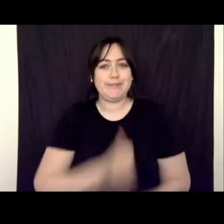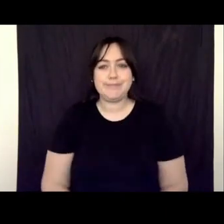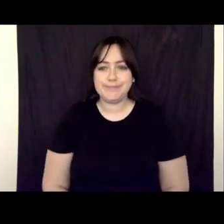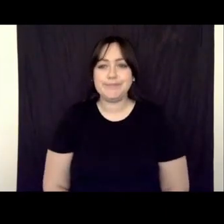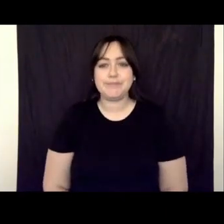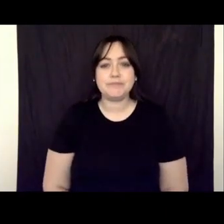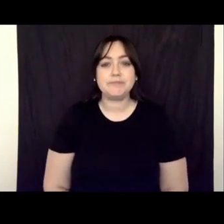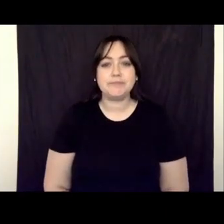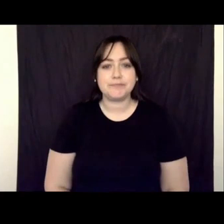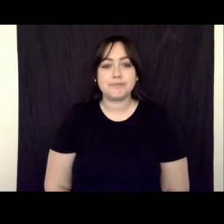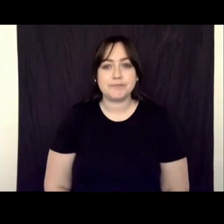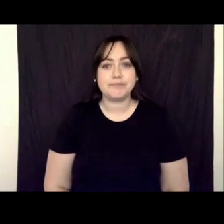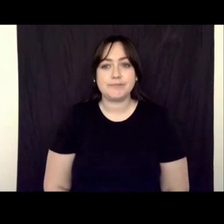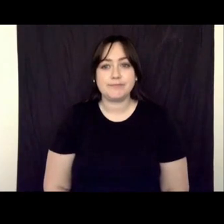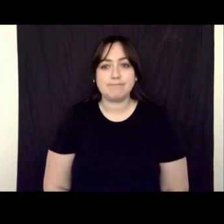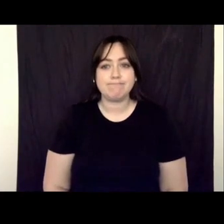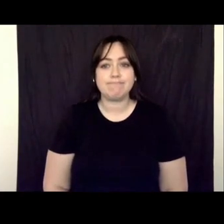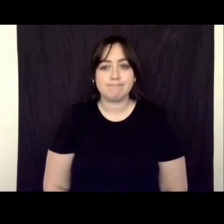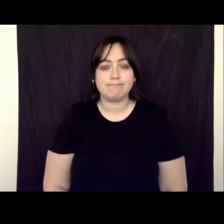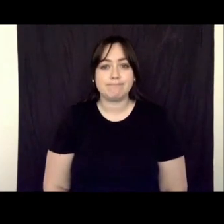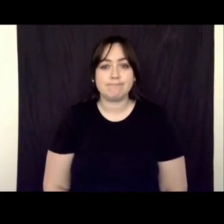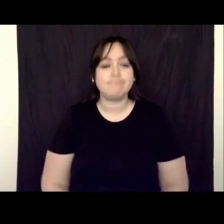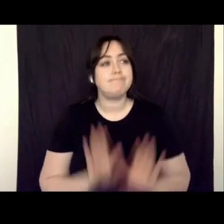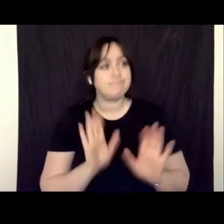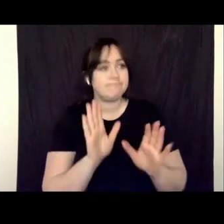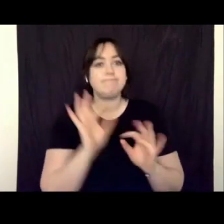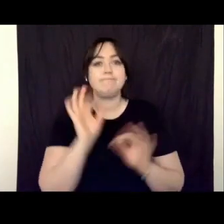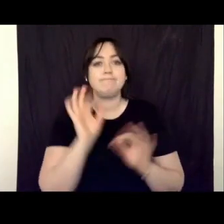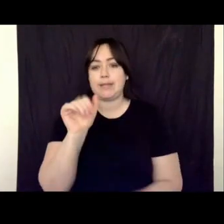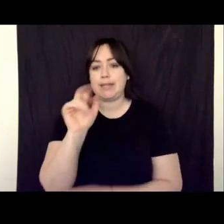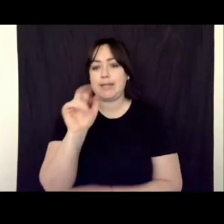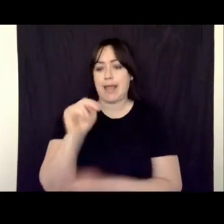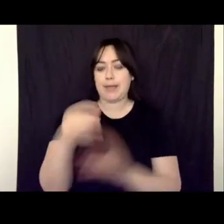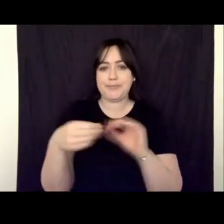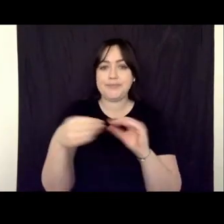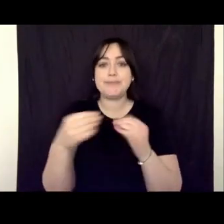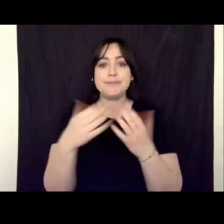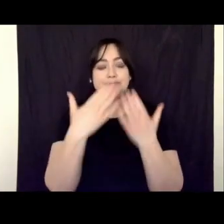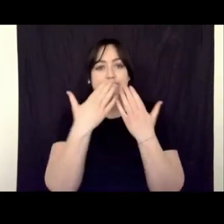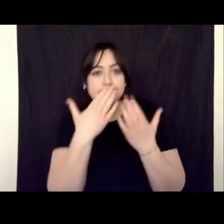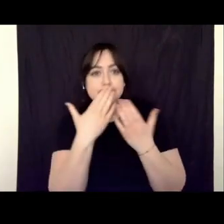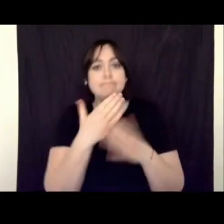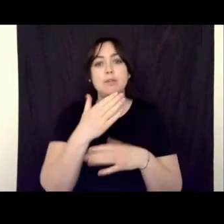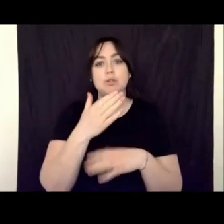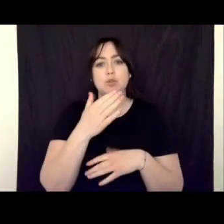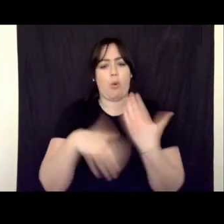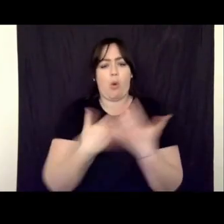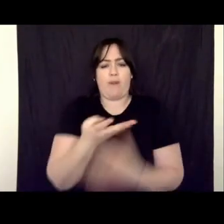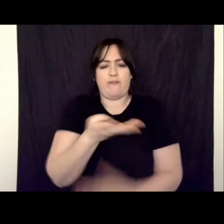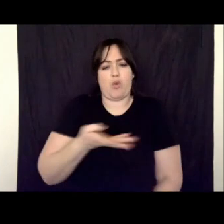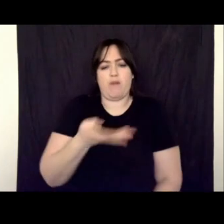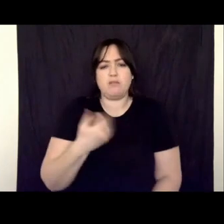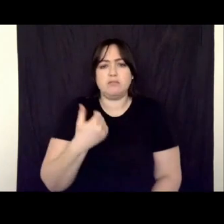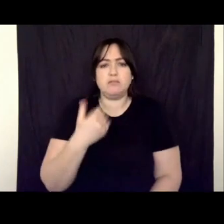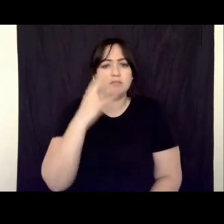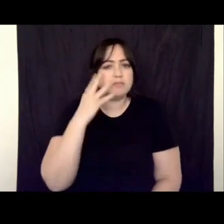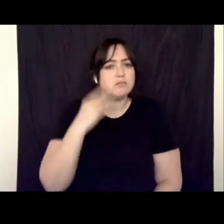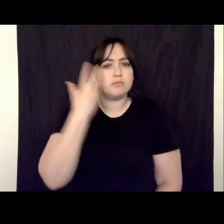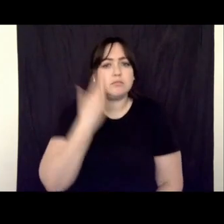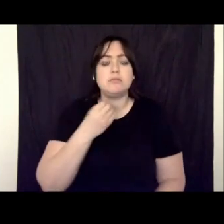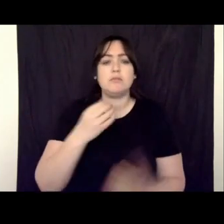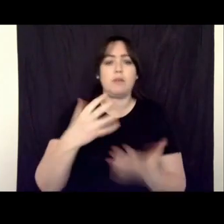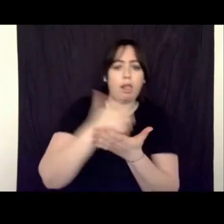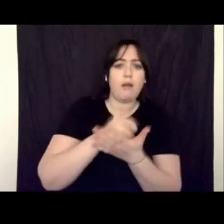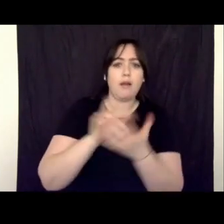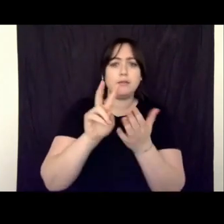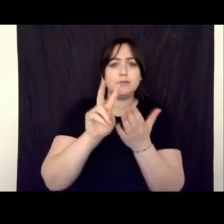Yeah, yes, all 4 of us have a lot of experience in collecting and